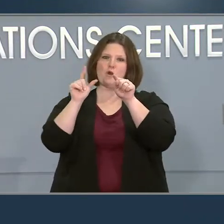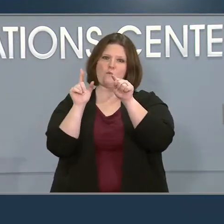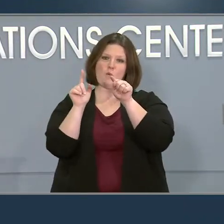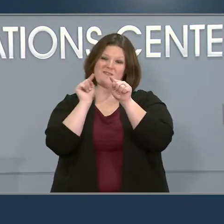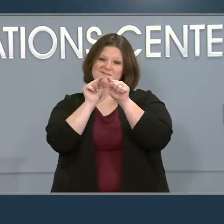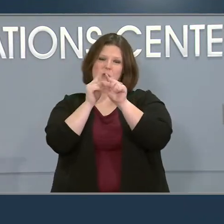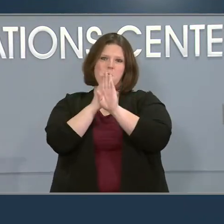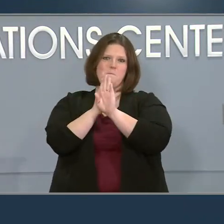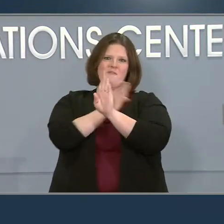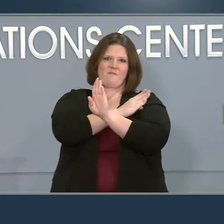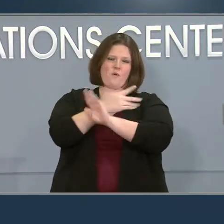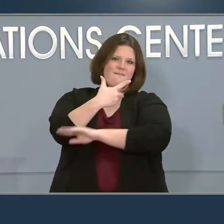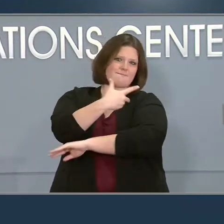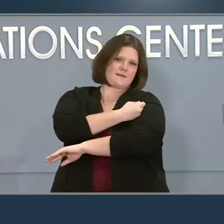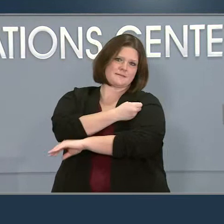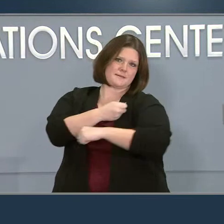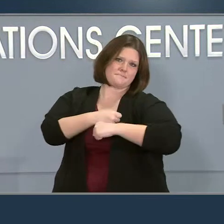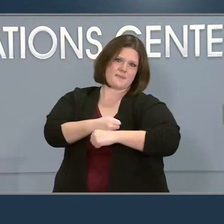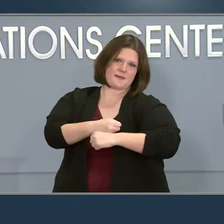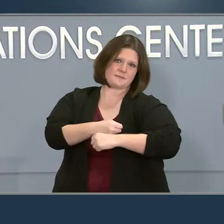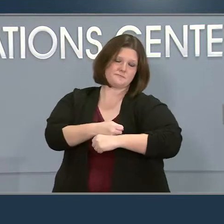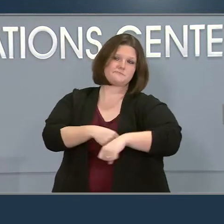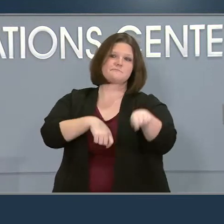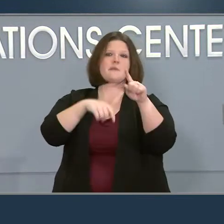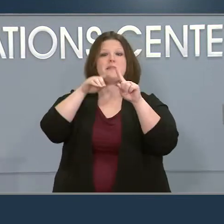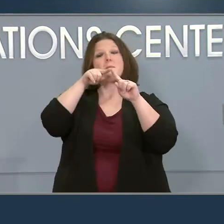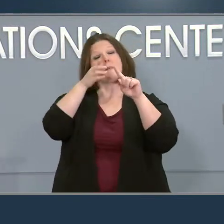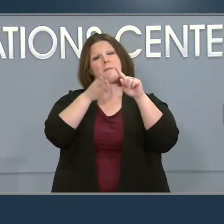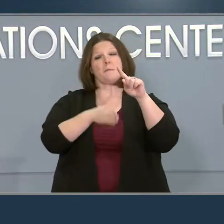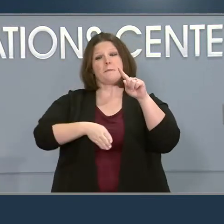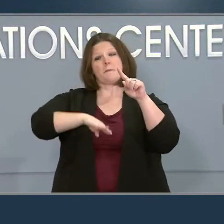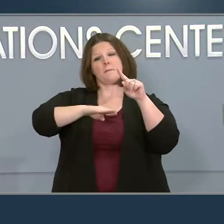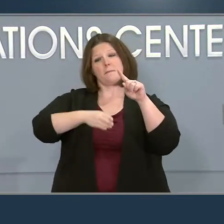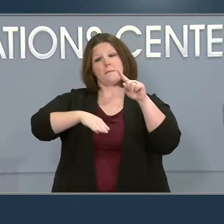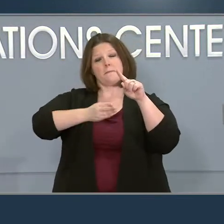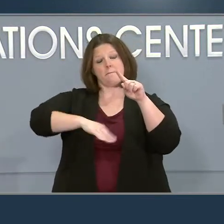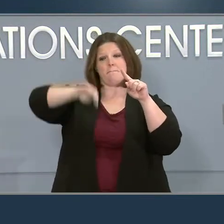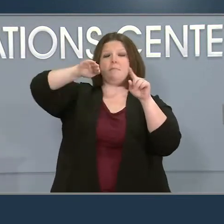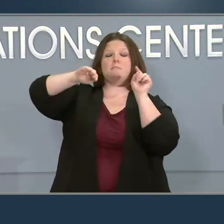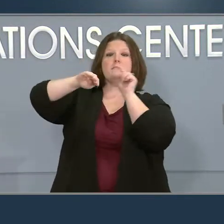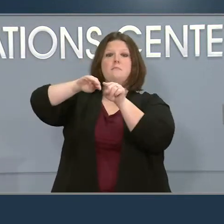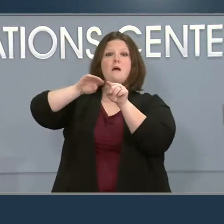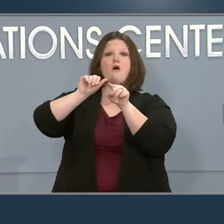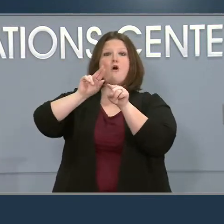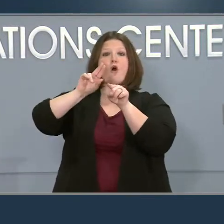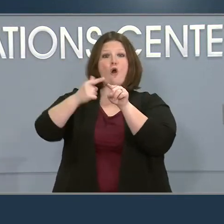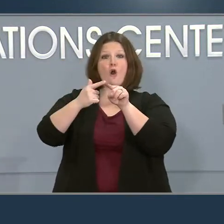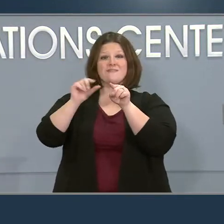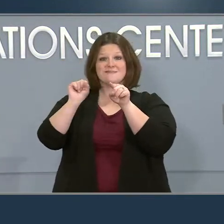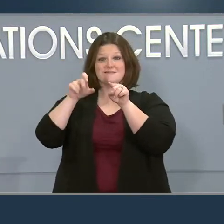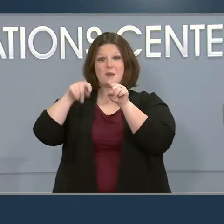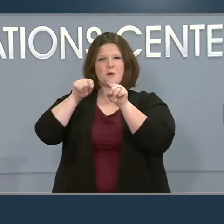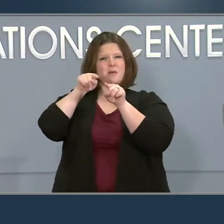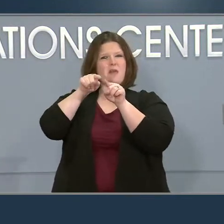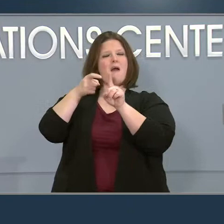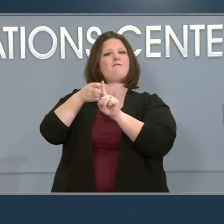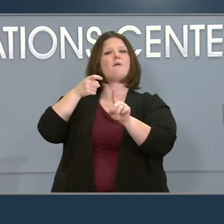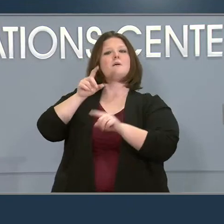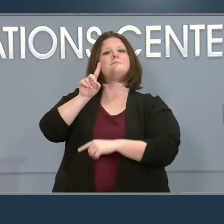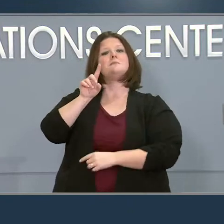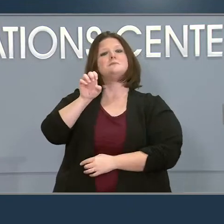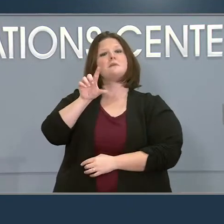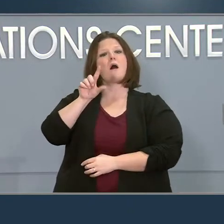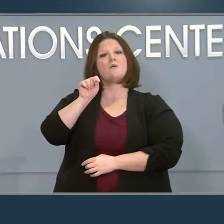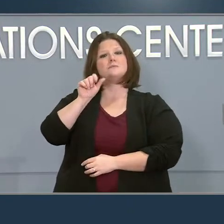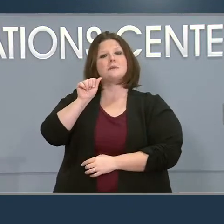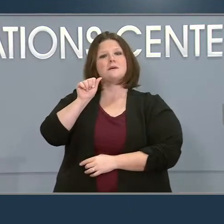vaccines are widely available. That second peak in August and September was a result of the Delta variant and had the greatest impact on